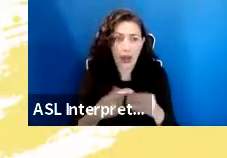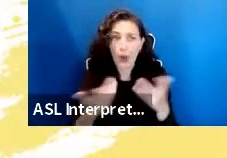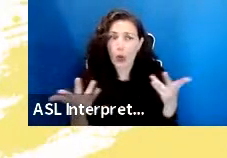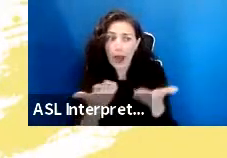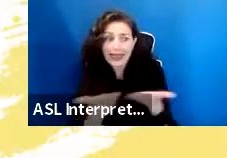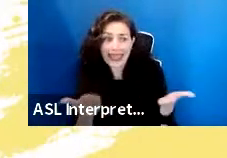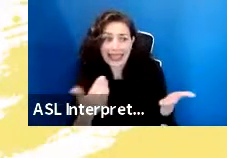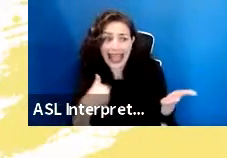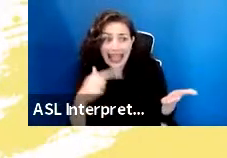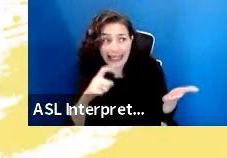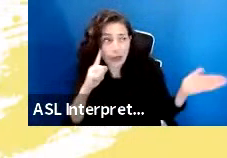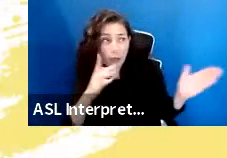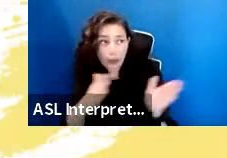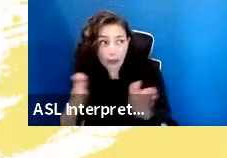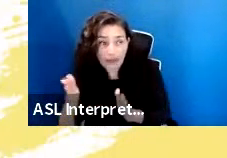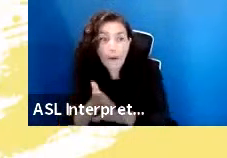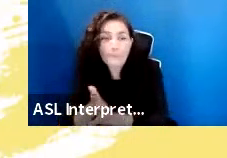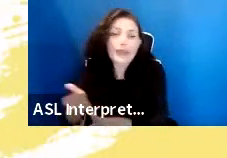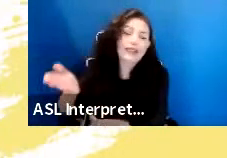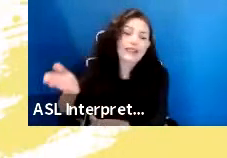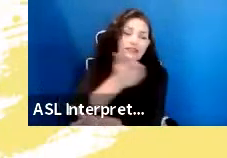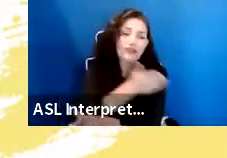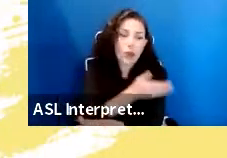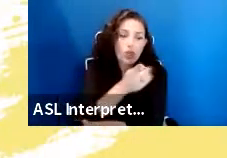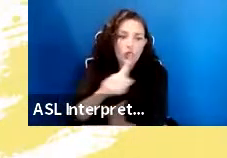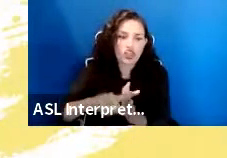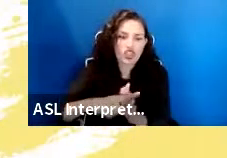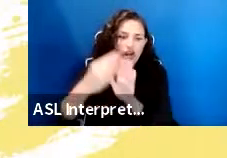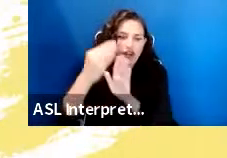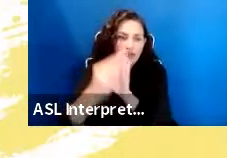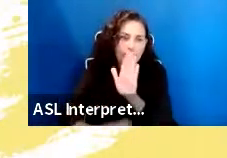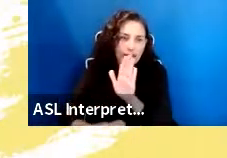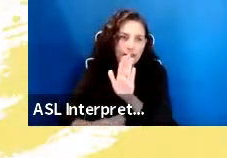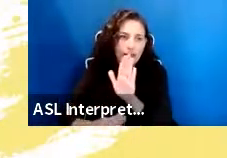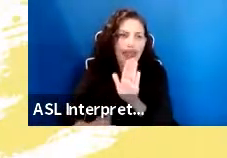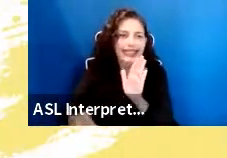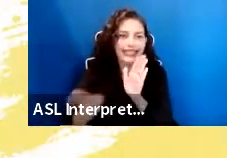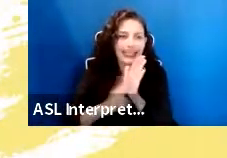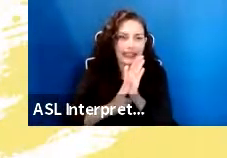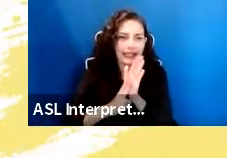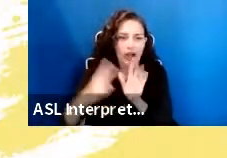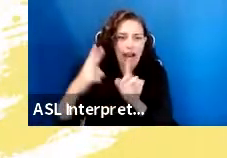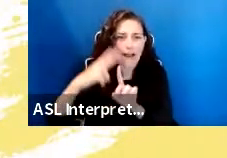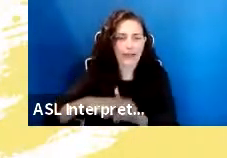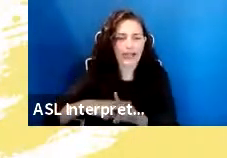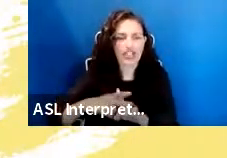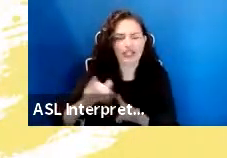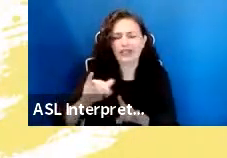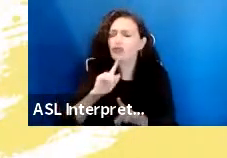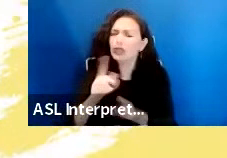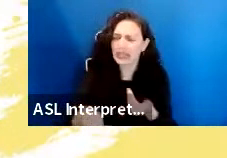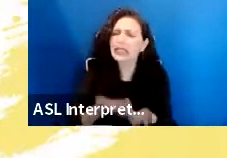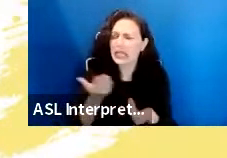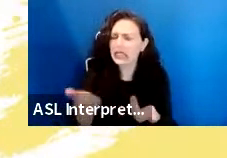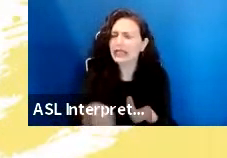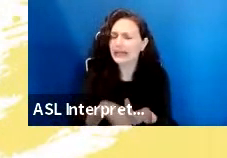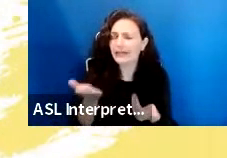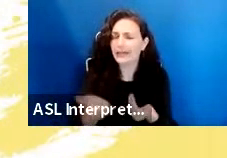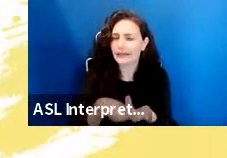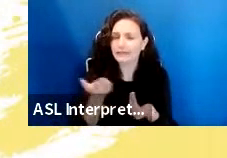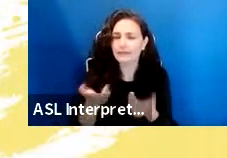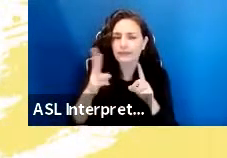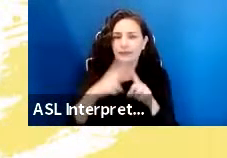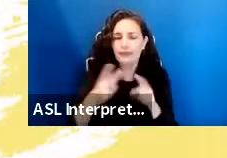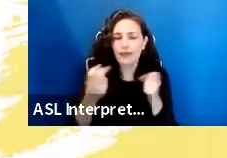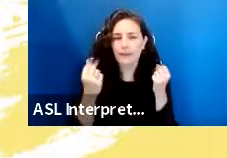prepare for before you start filling out the signatory application. It's a pretty easy application. We've